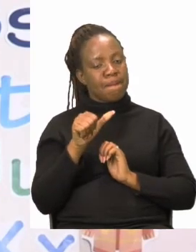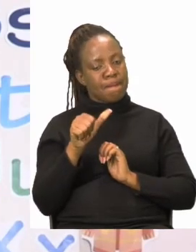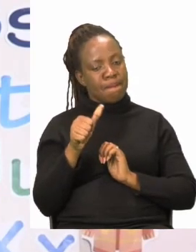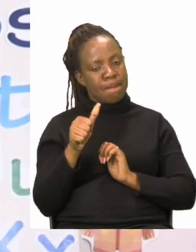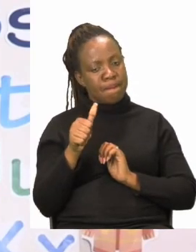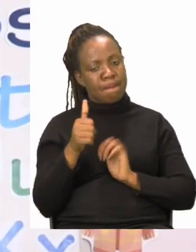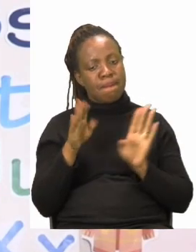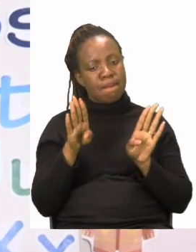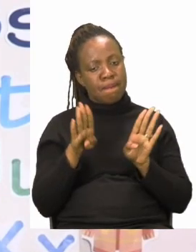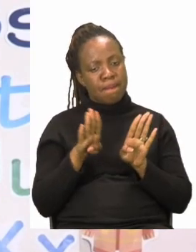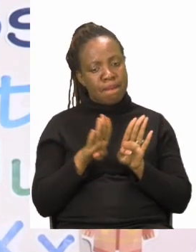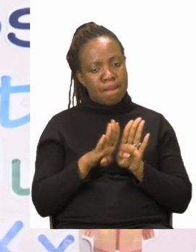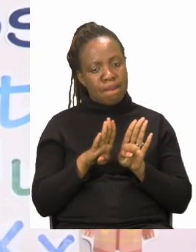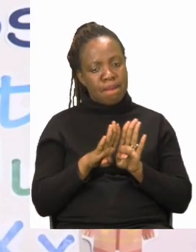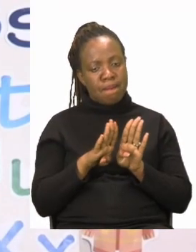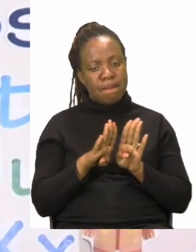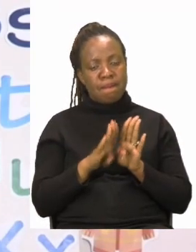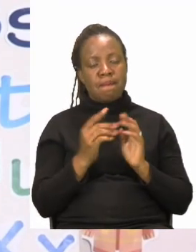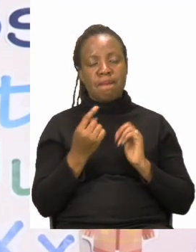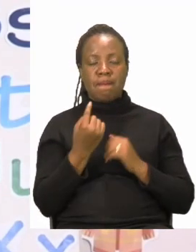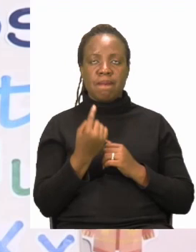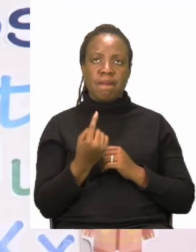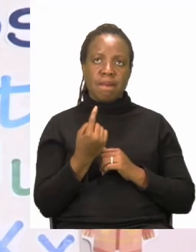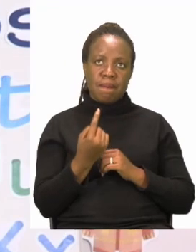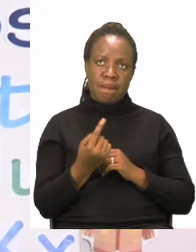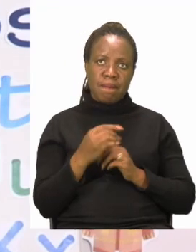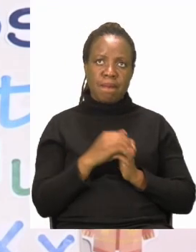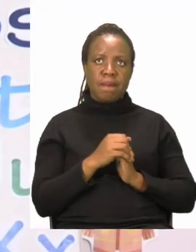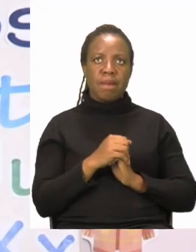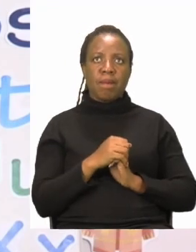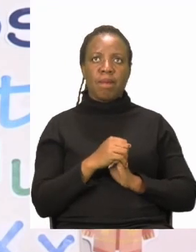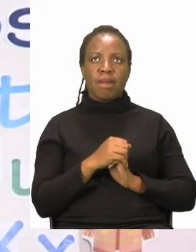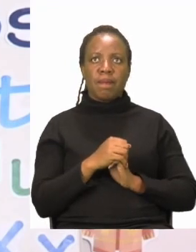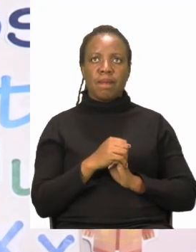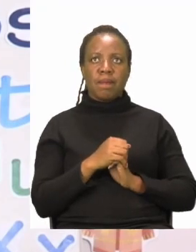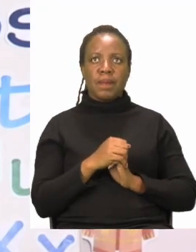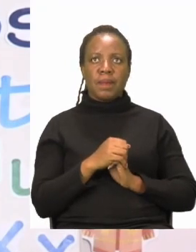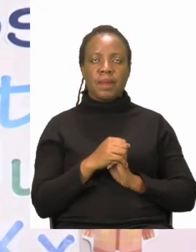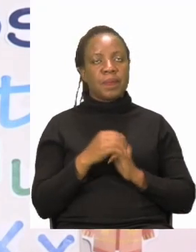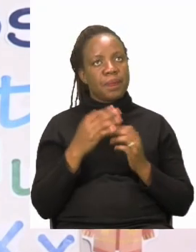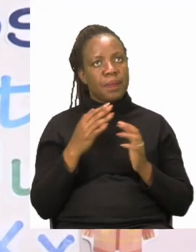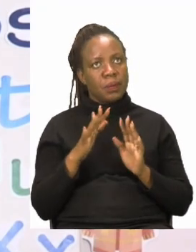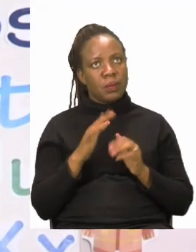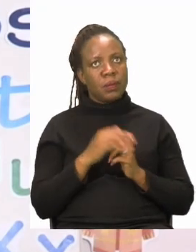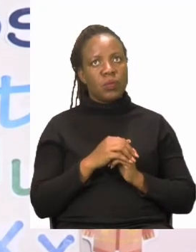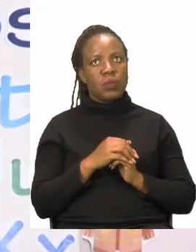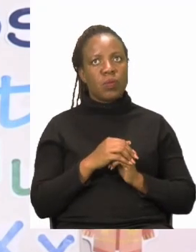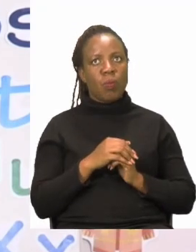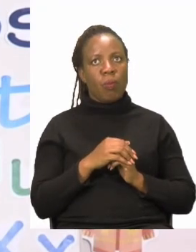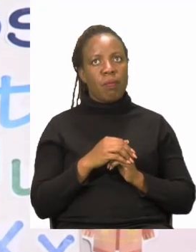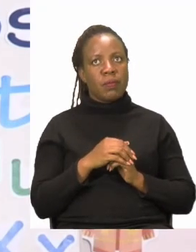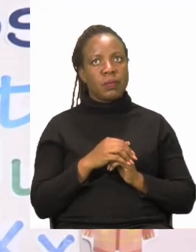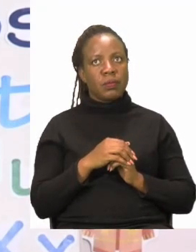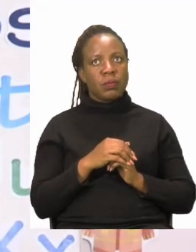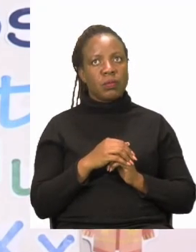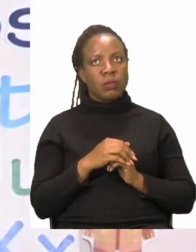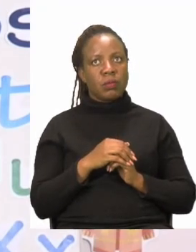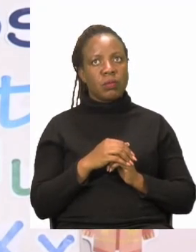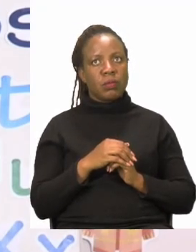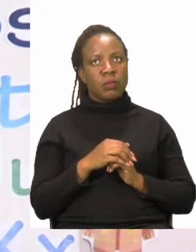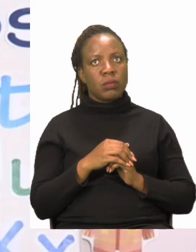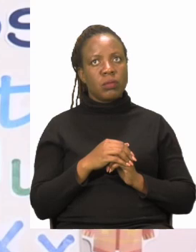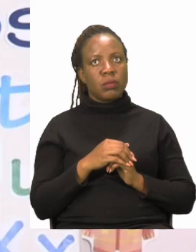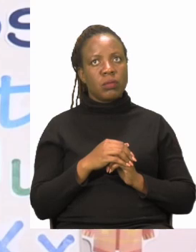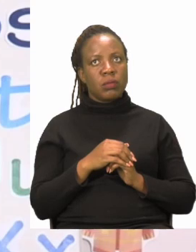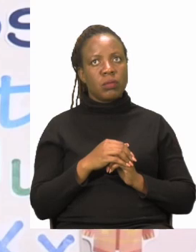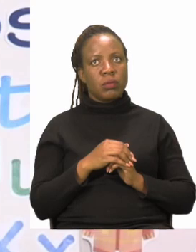the other rounding off sums, and then I want you to complete them. Remember, you can always go back to the